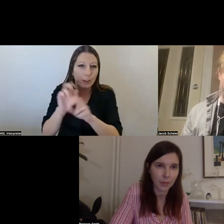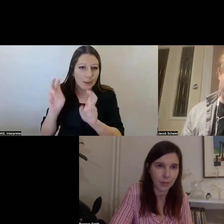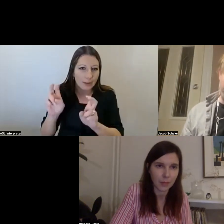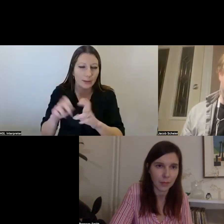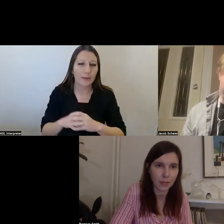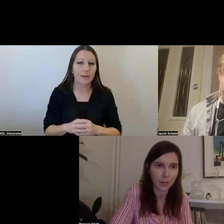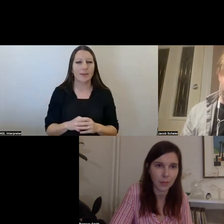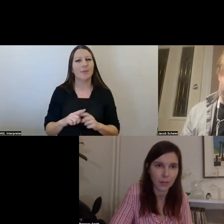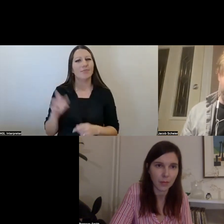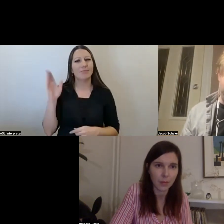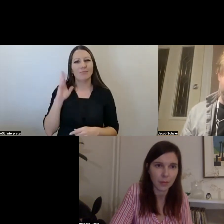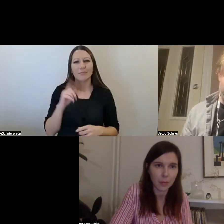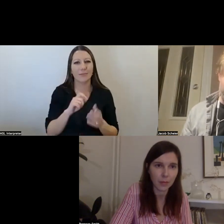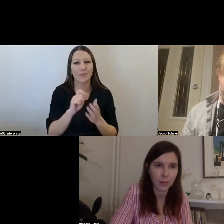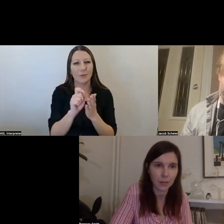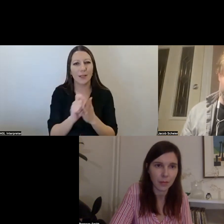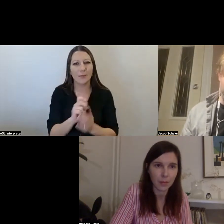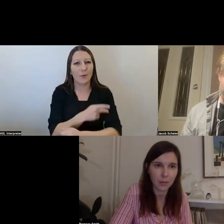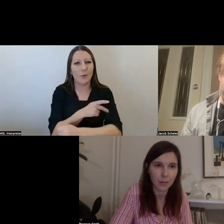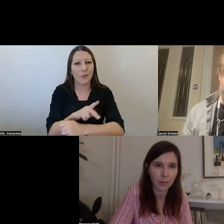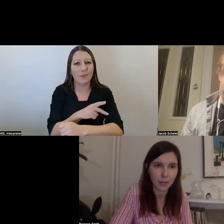I really had trouble leaving my